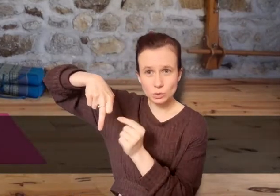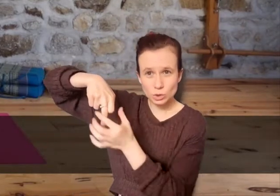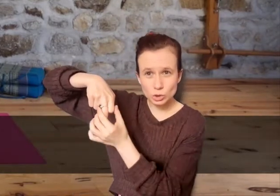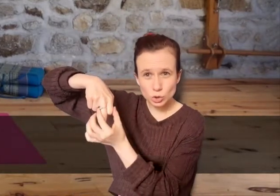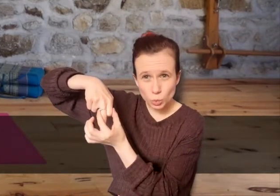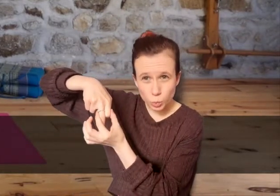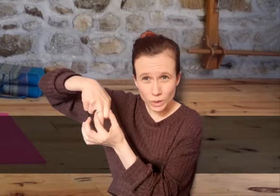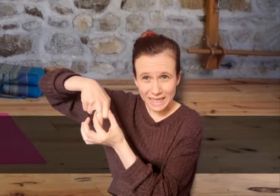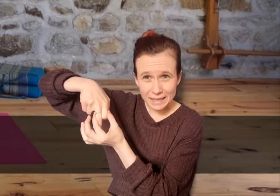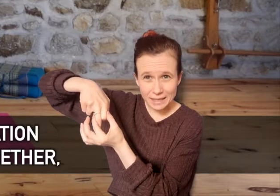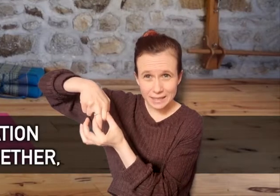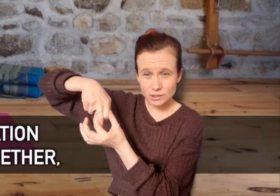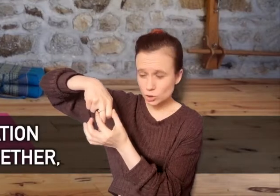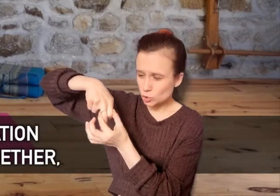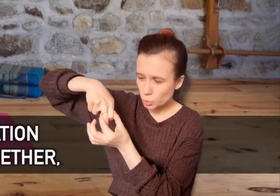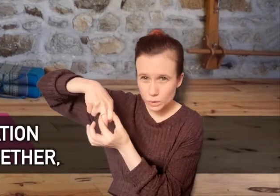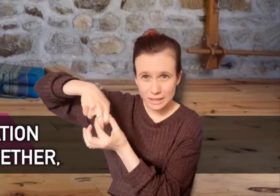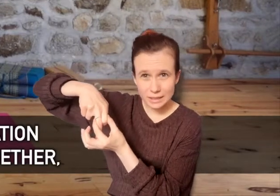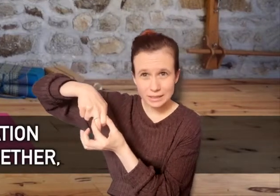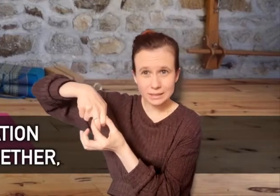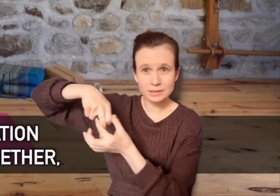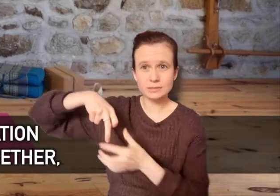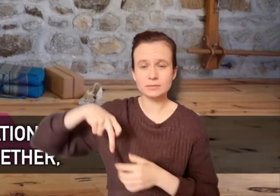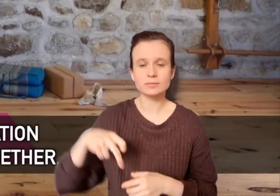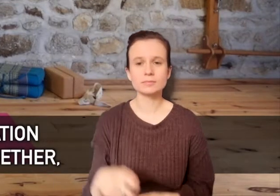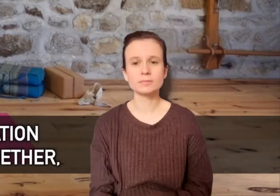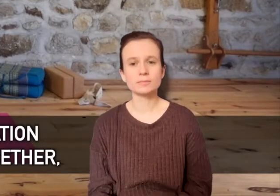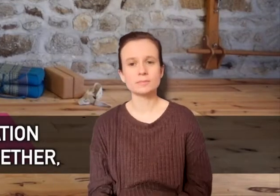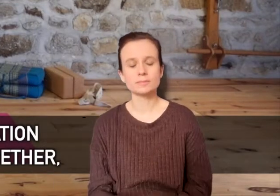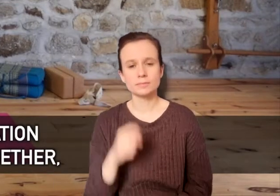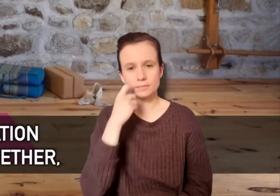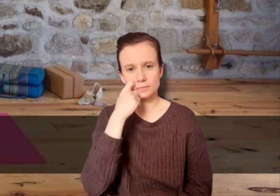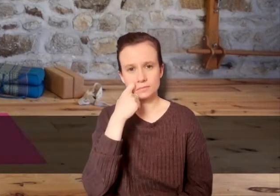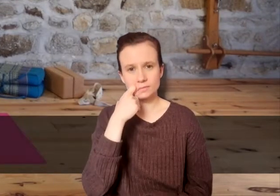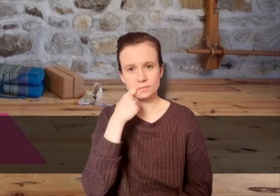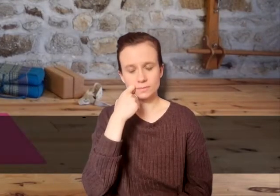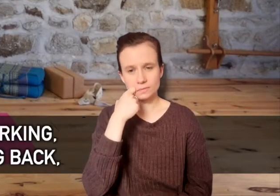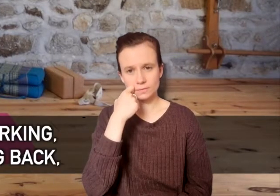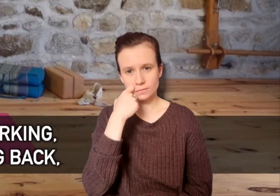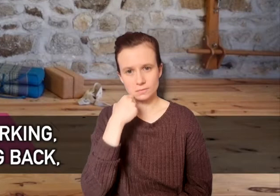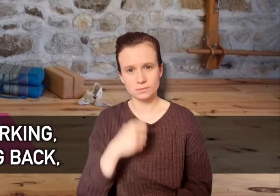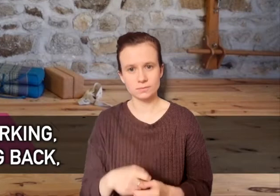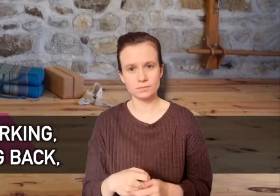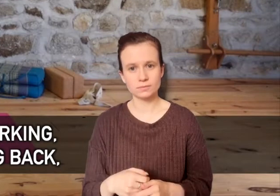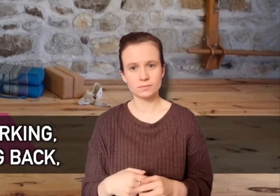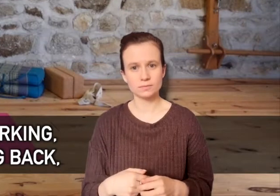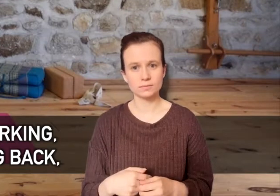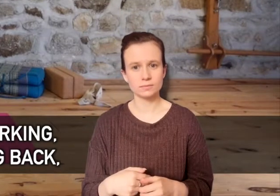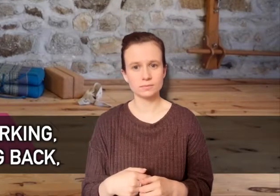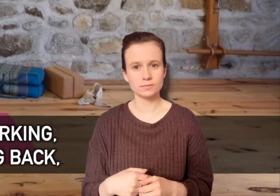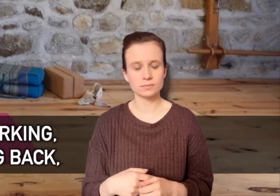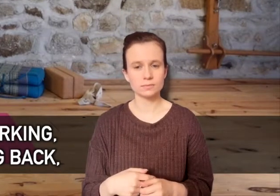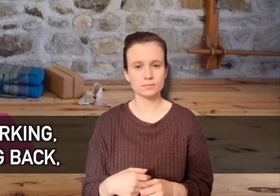one. Now, without changing that sensation of squeezing those inner thighs together, you want to keep those muscles working